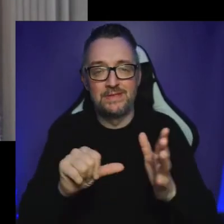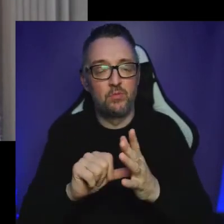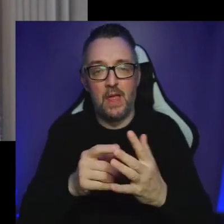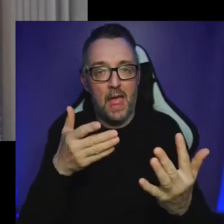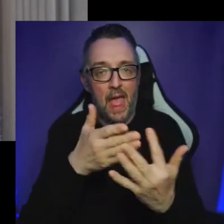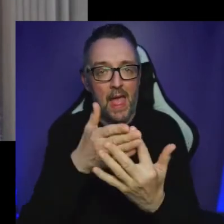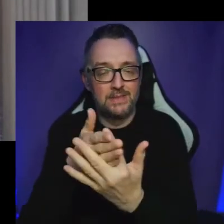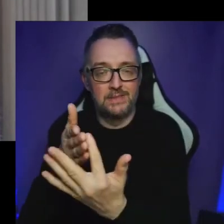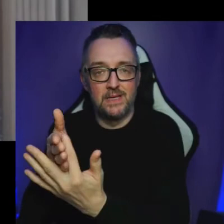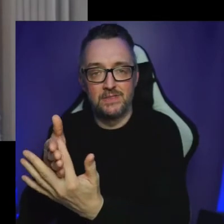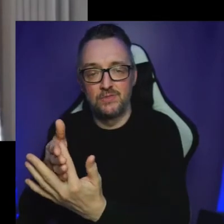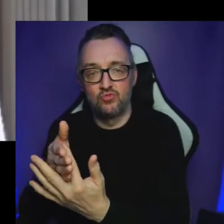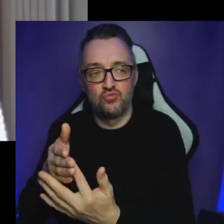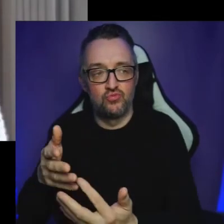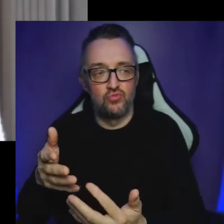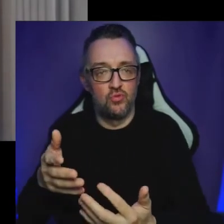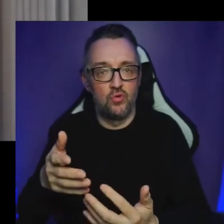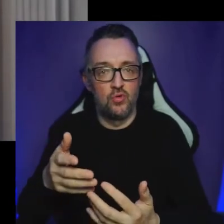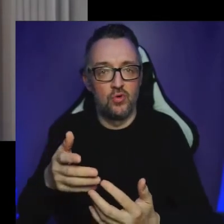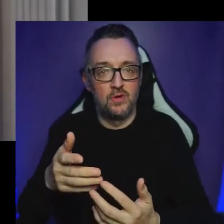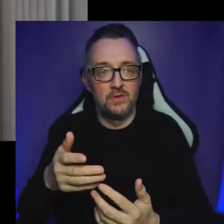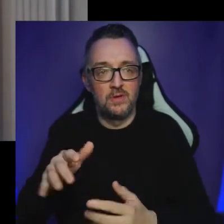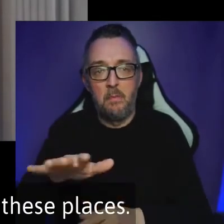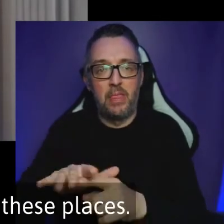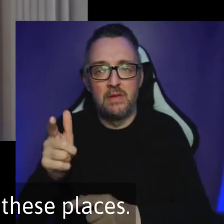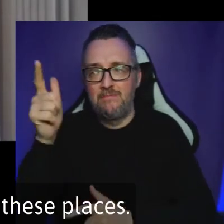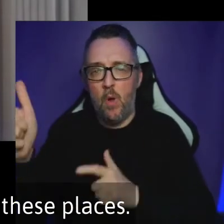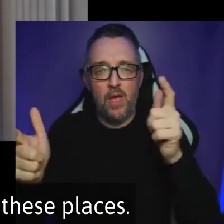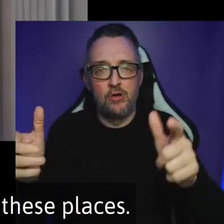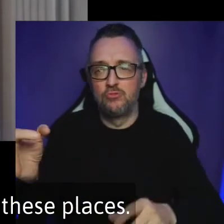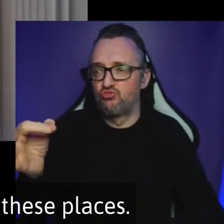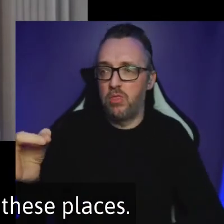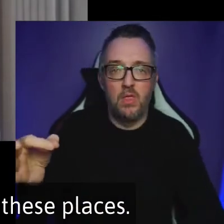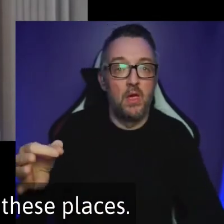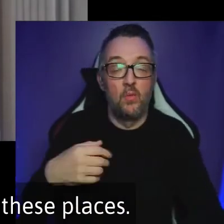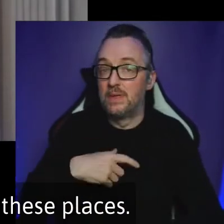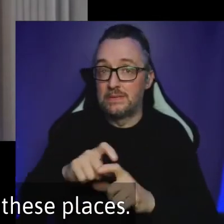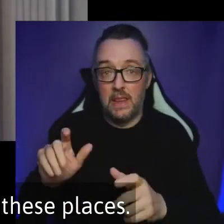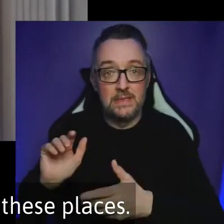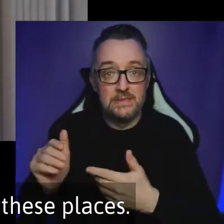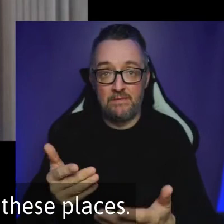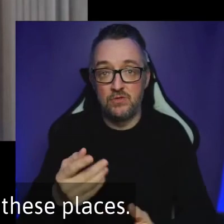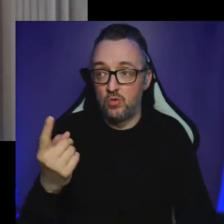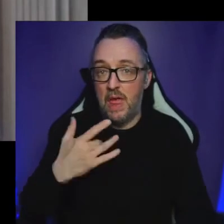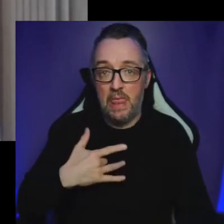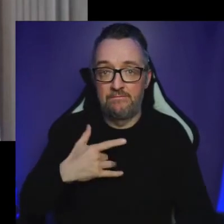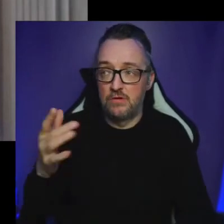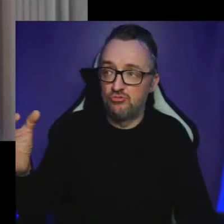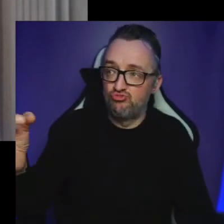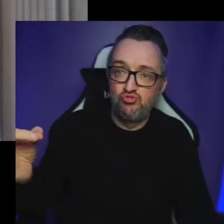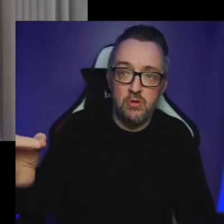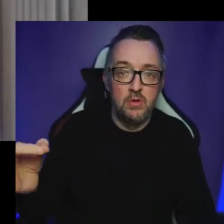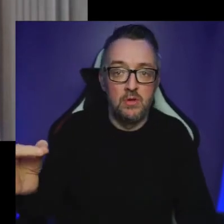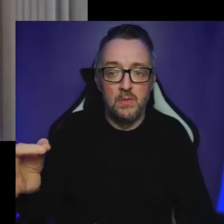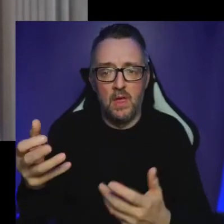these to sort of more out of the way places, but we still have to provide services to people in these places. So how do we